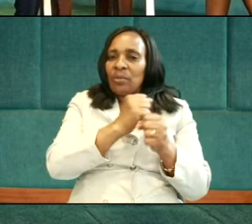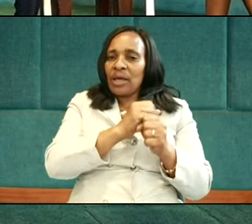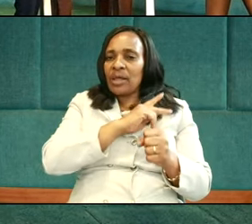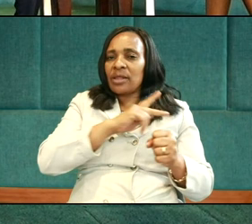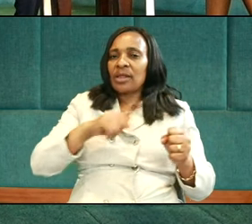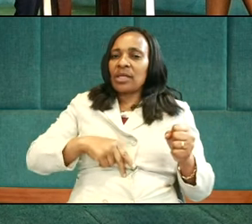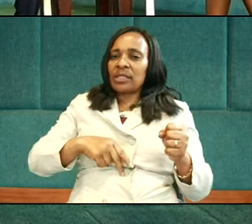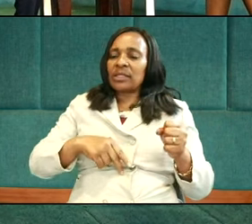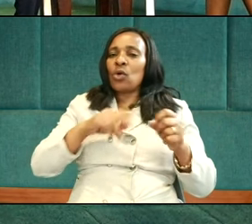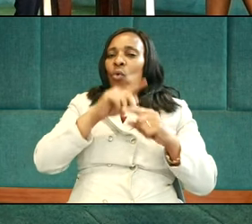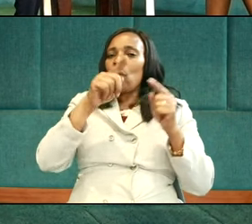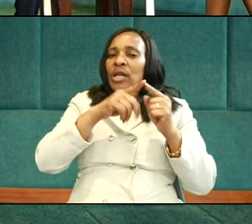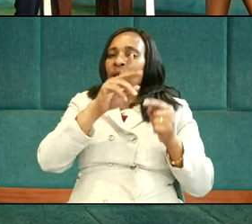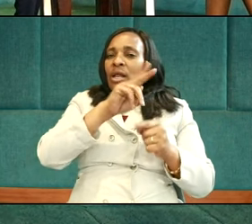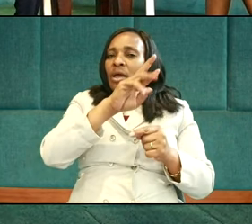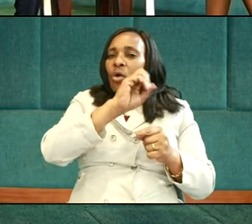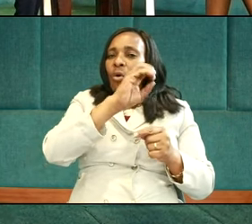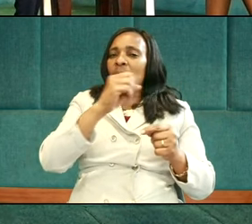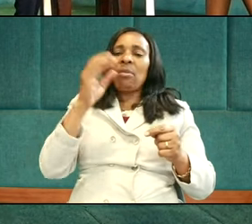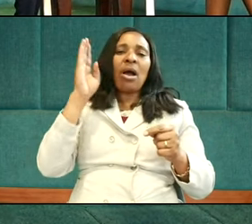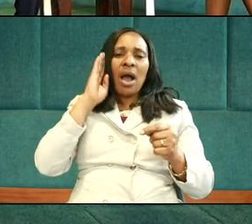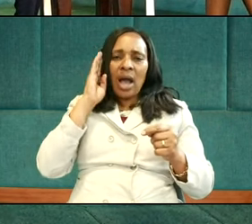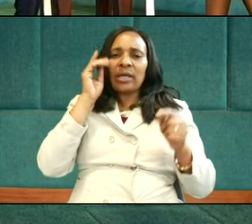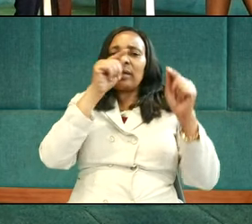son of Nebat, heard this,